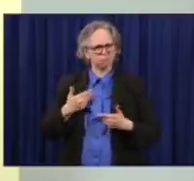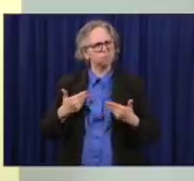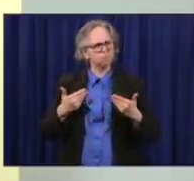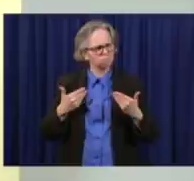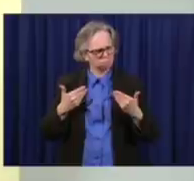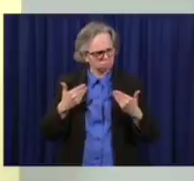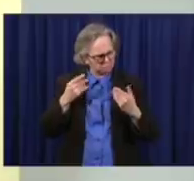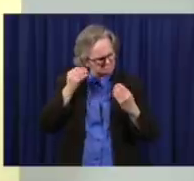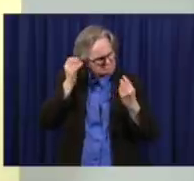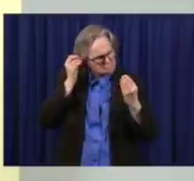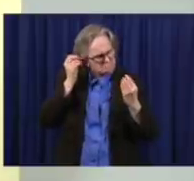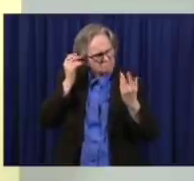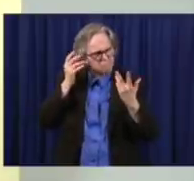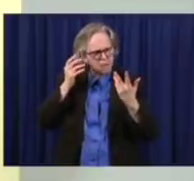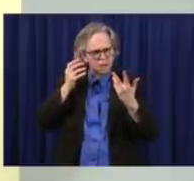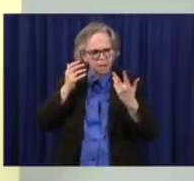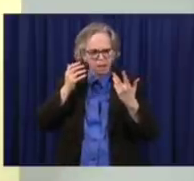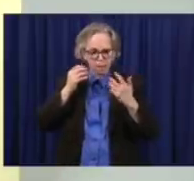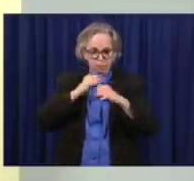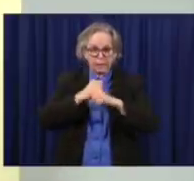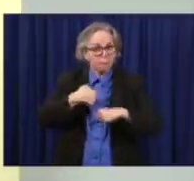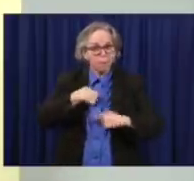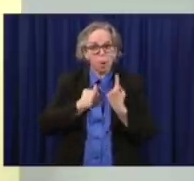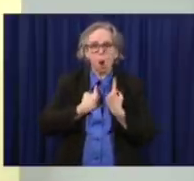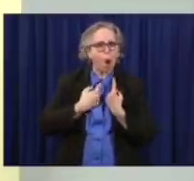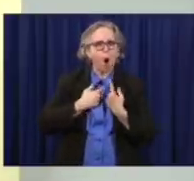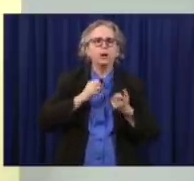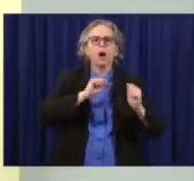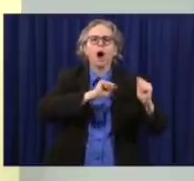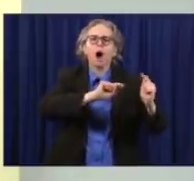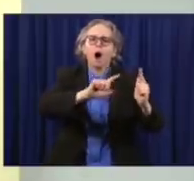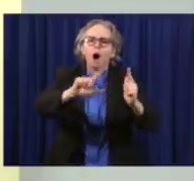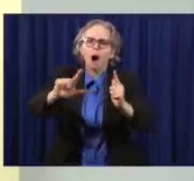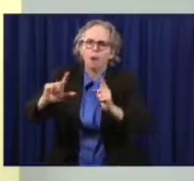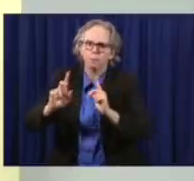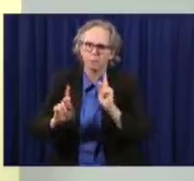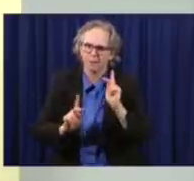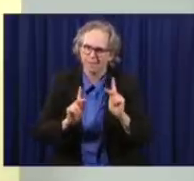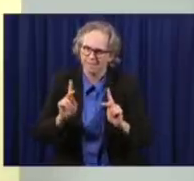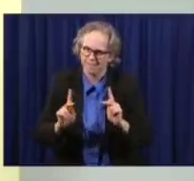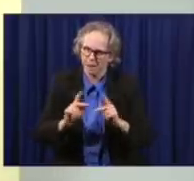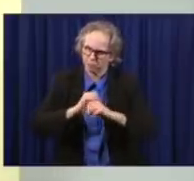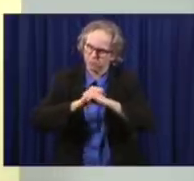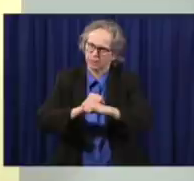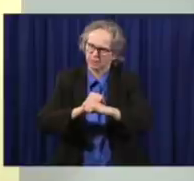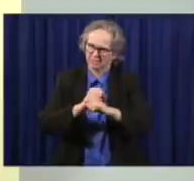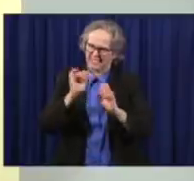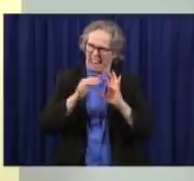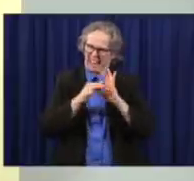them. And it's how we collectively get through this sooner so that we can